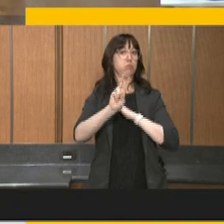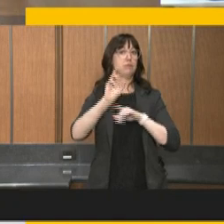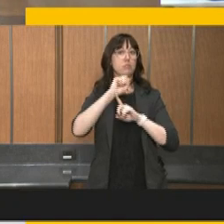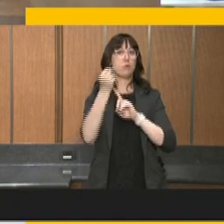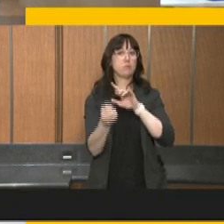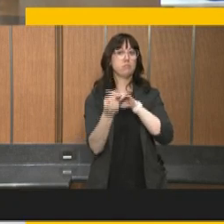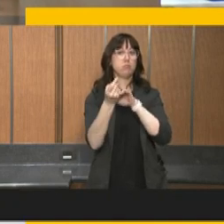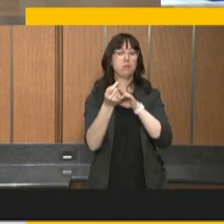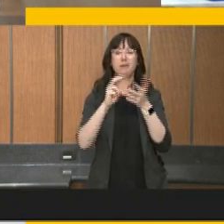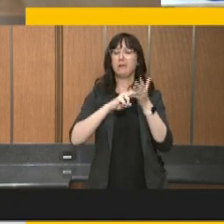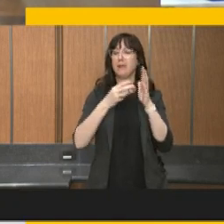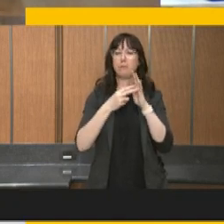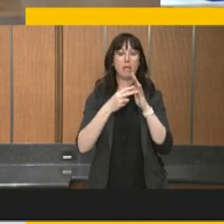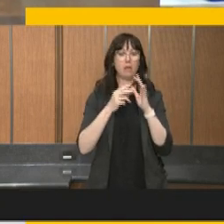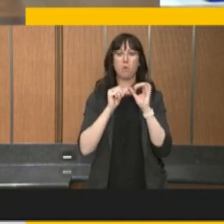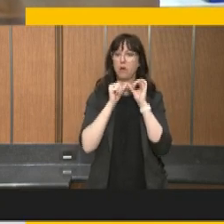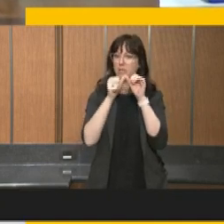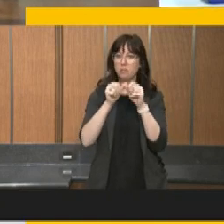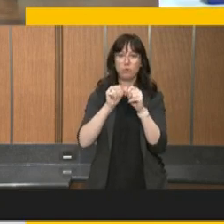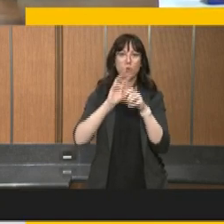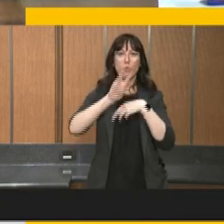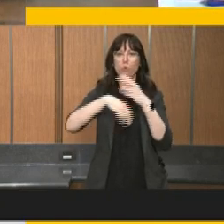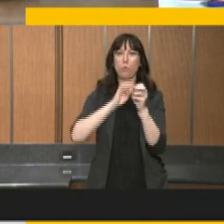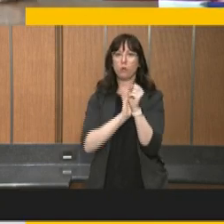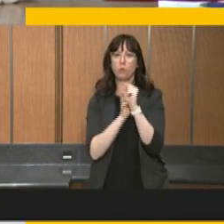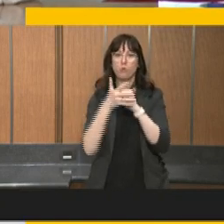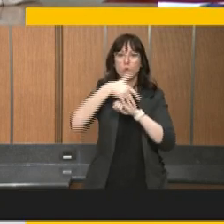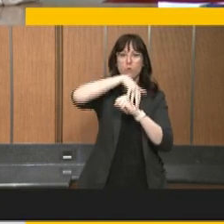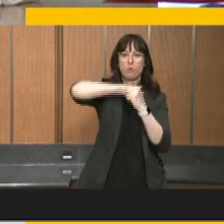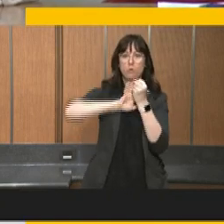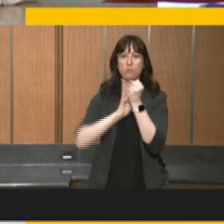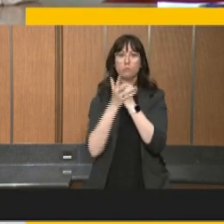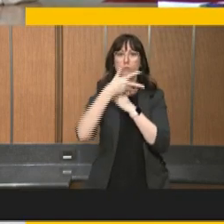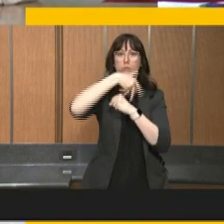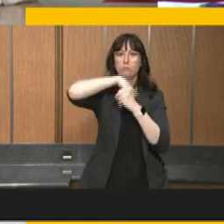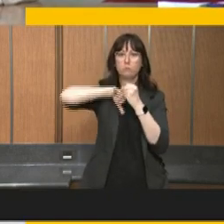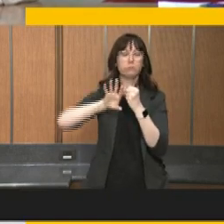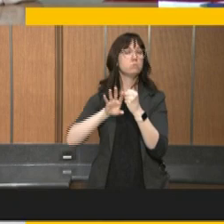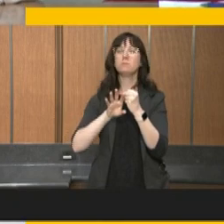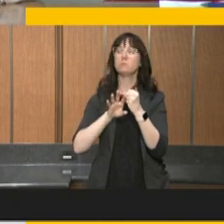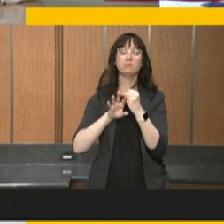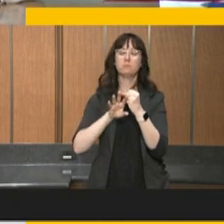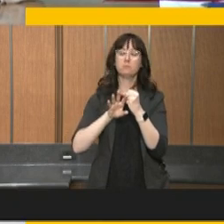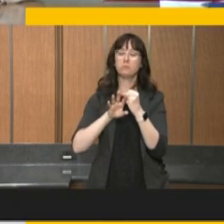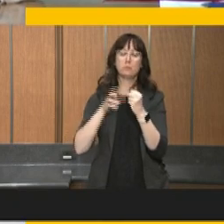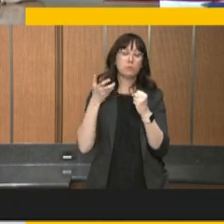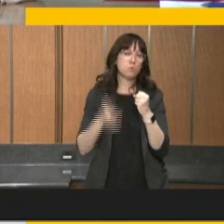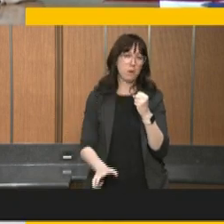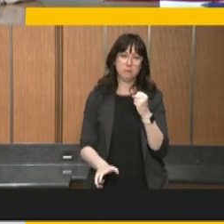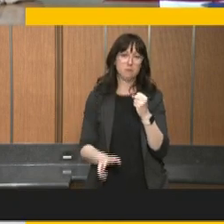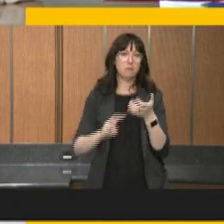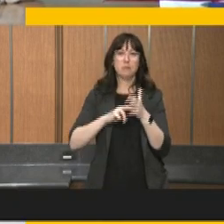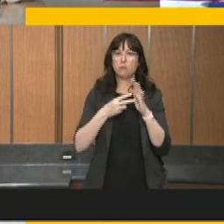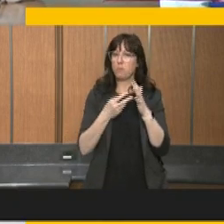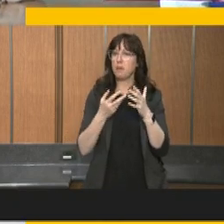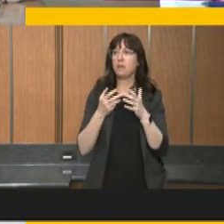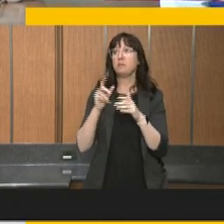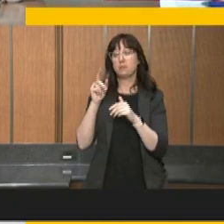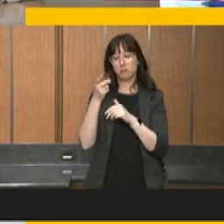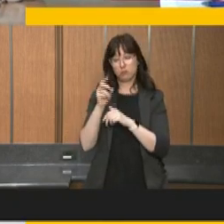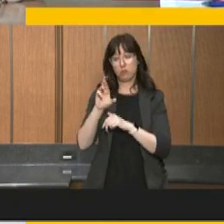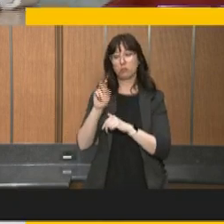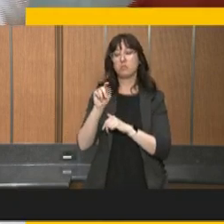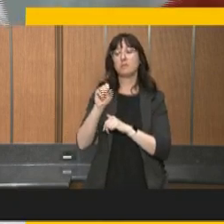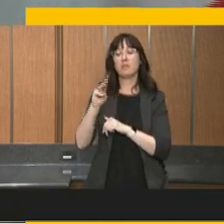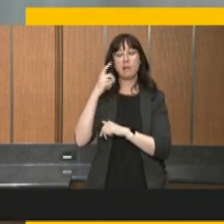the virus continue to circle the globe. And that's the true challenge here. So we're working very closely, as Dr. Tam has said, with